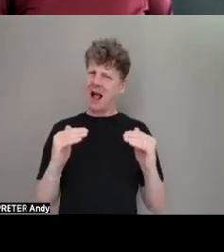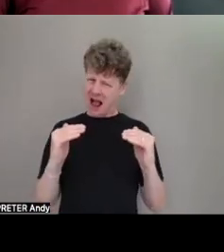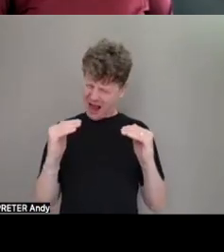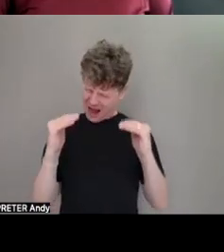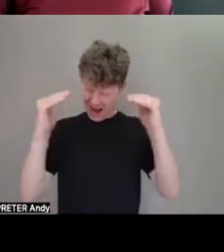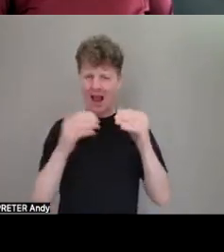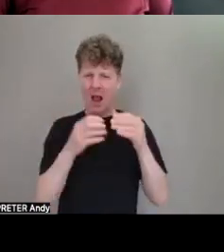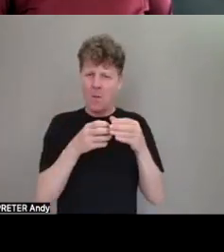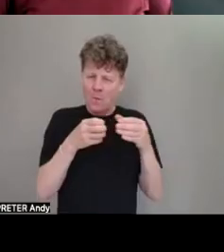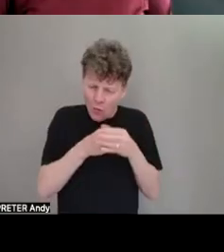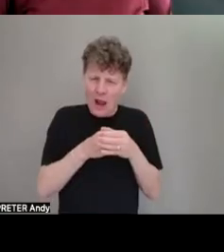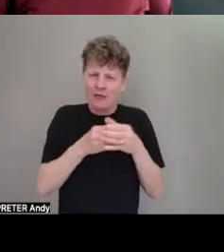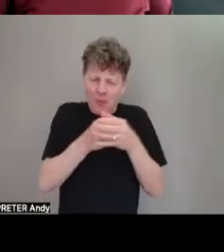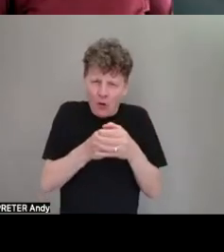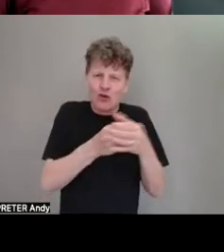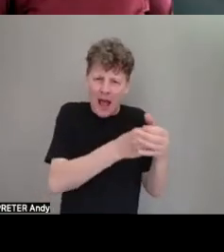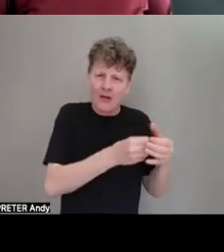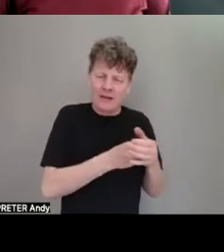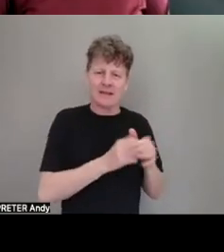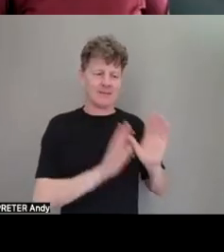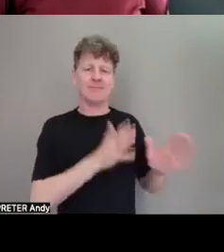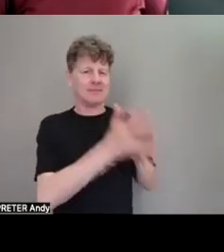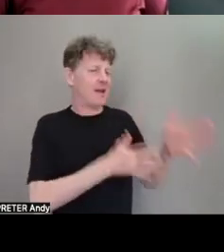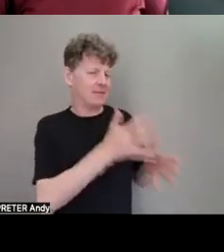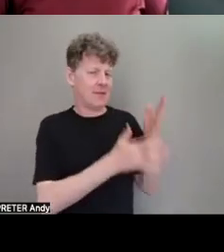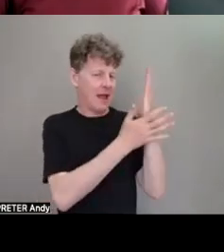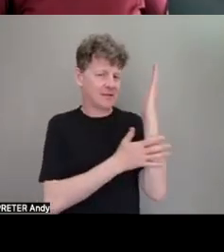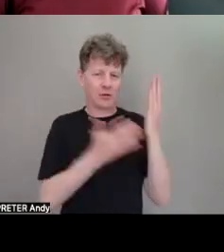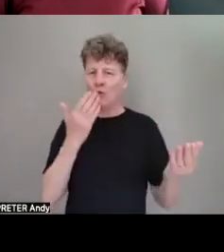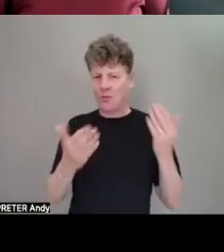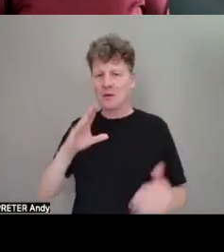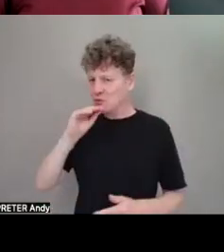in signed lexicon than in the spoken lexicon.